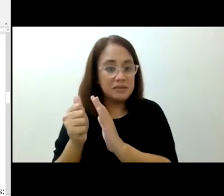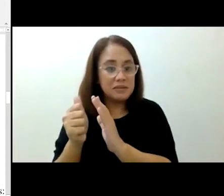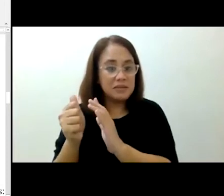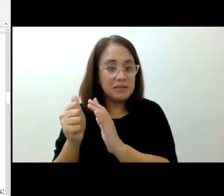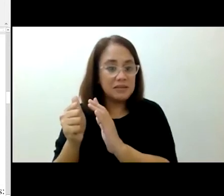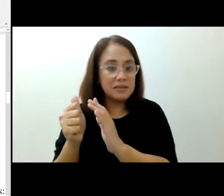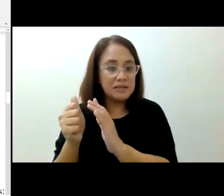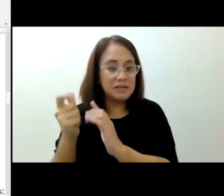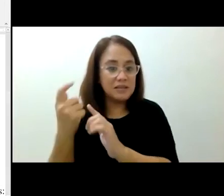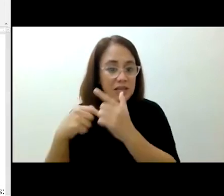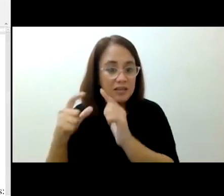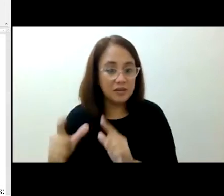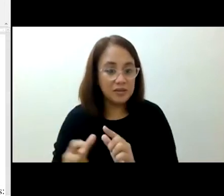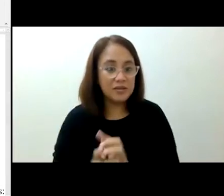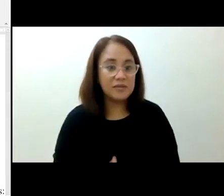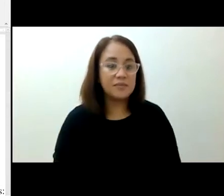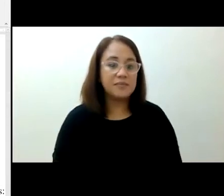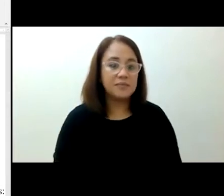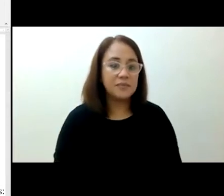hearing signers. Let me change that.